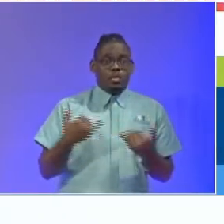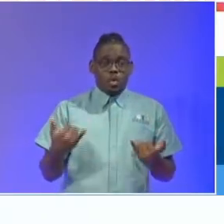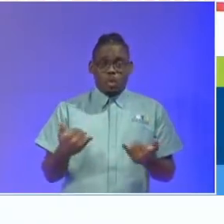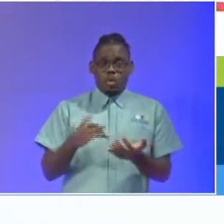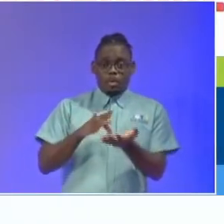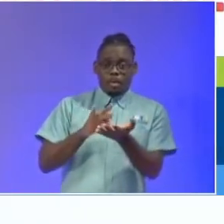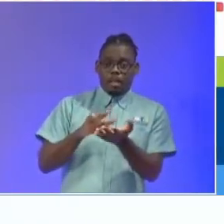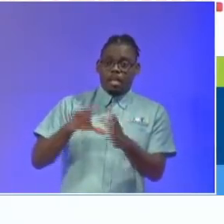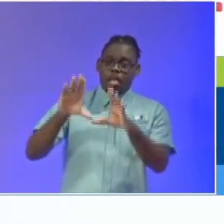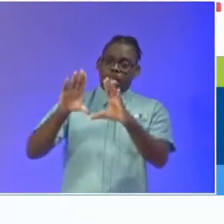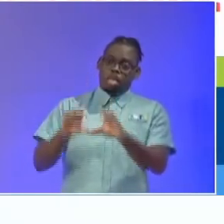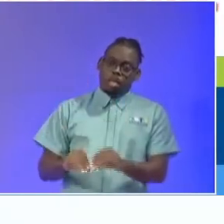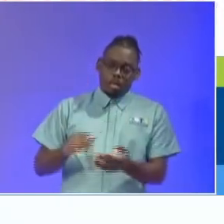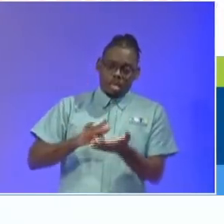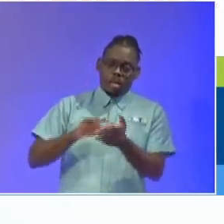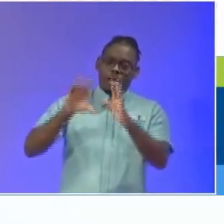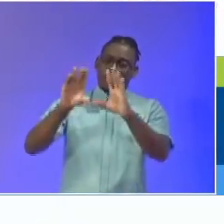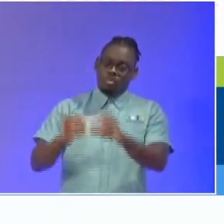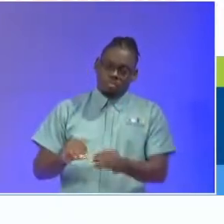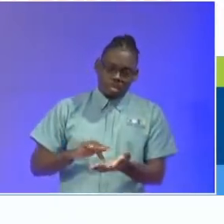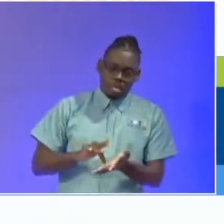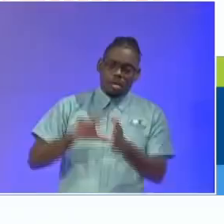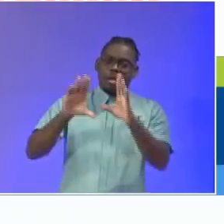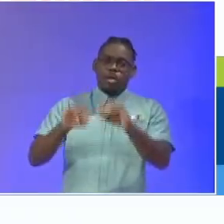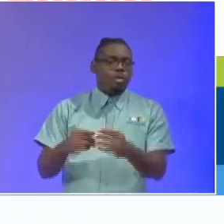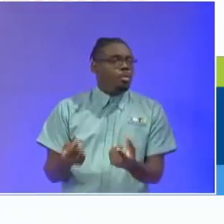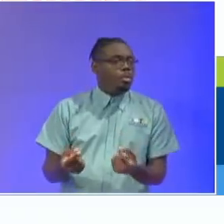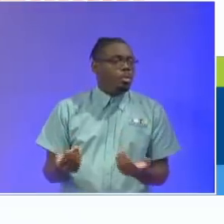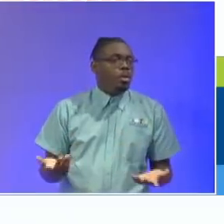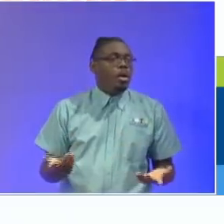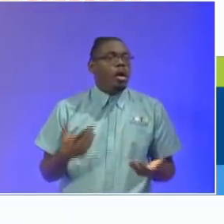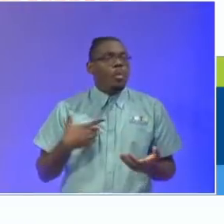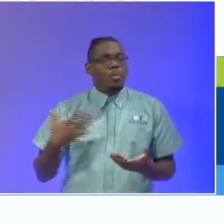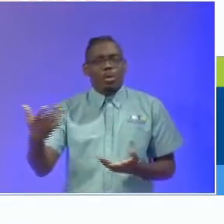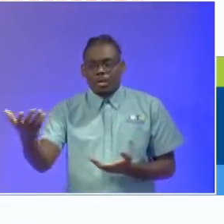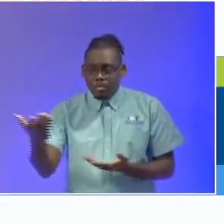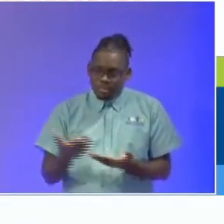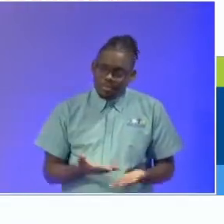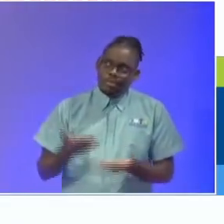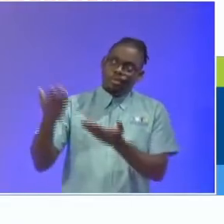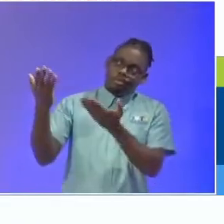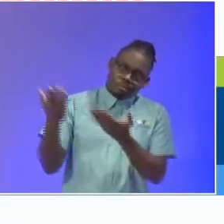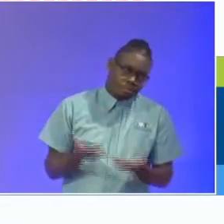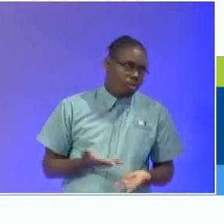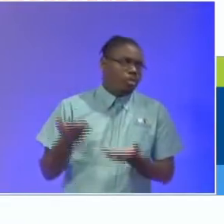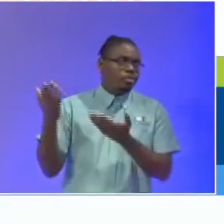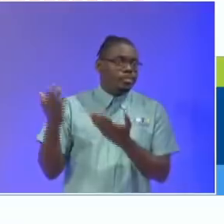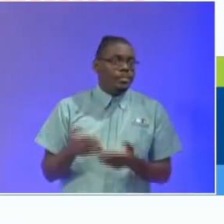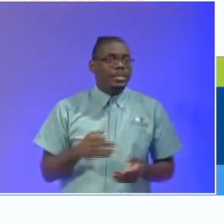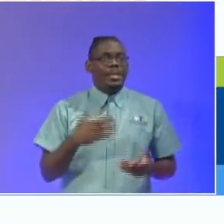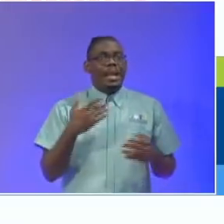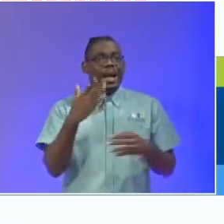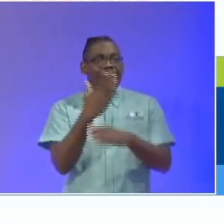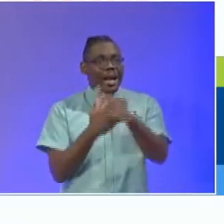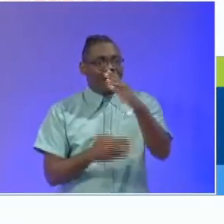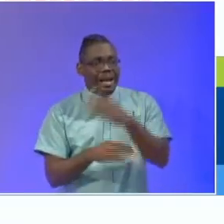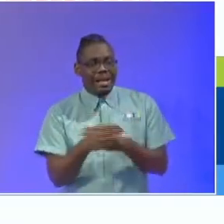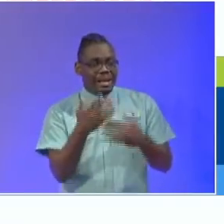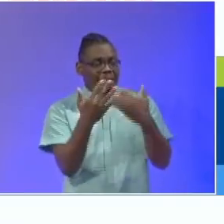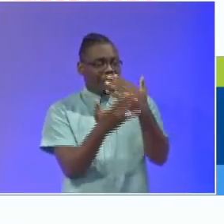importing used gloves from another country that were bloodied. We have never run